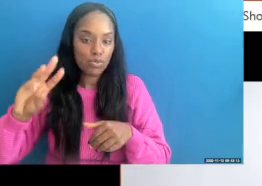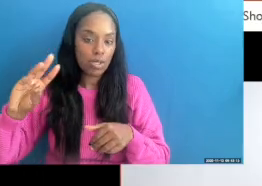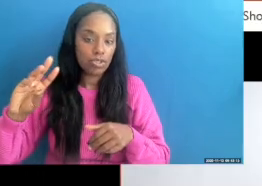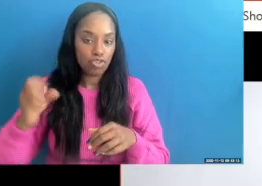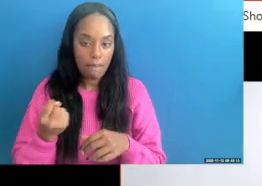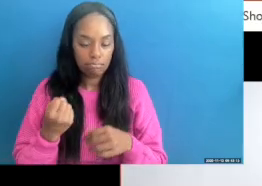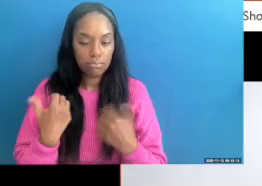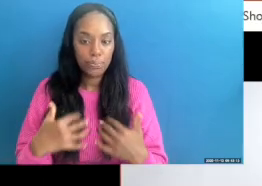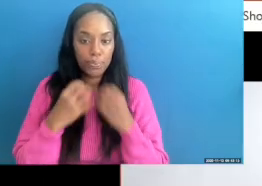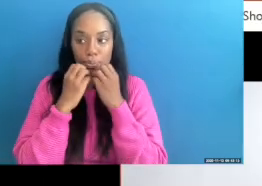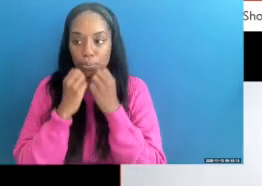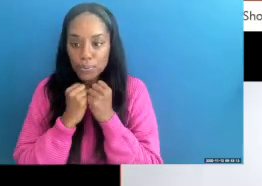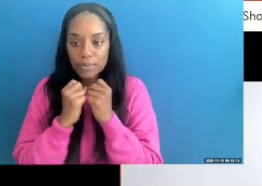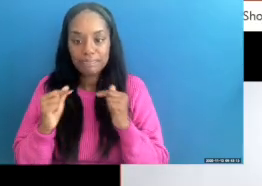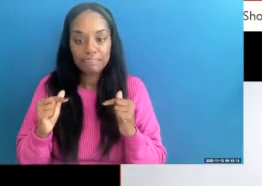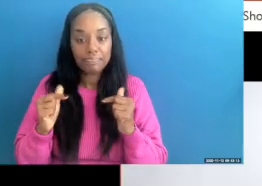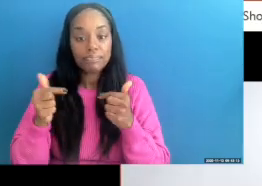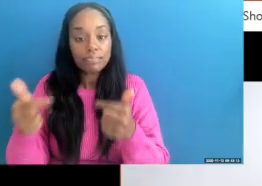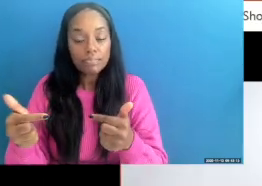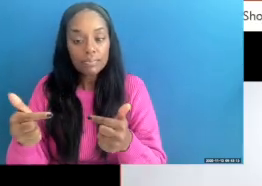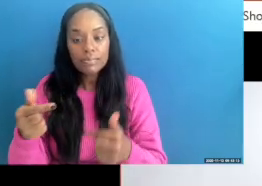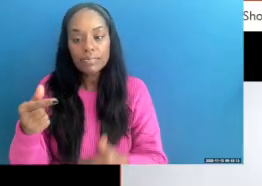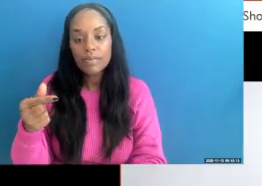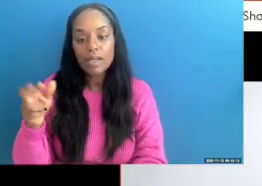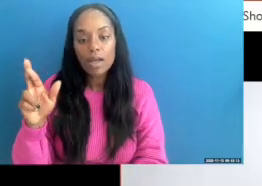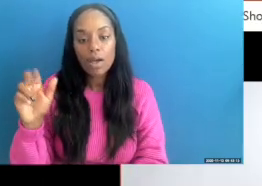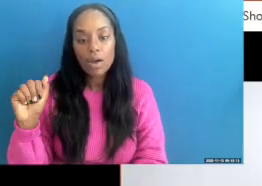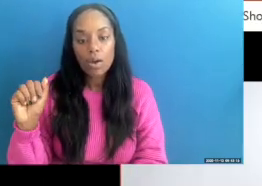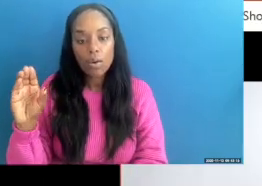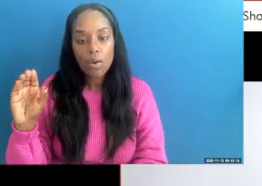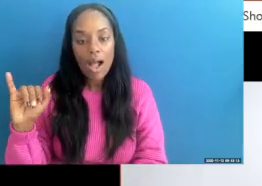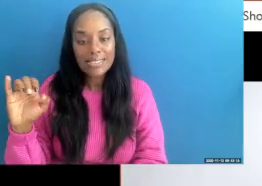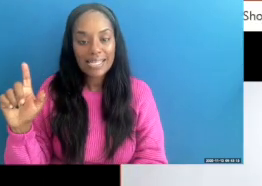valuable. And I will turn the mic back over to Graciela.